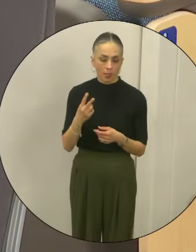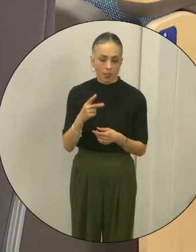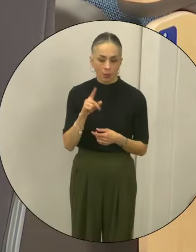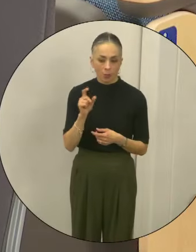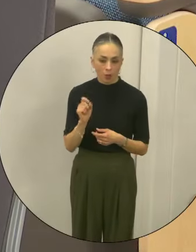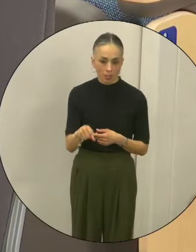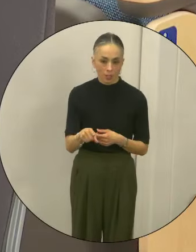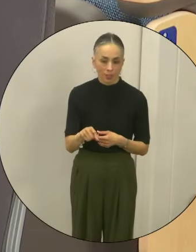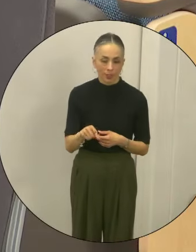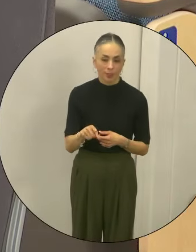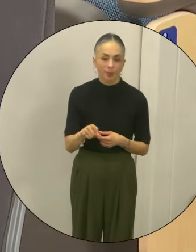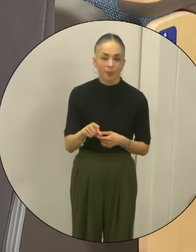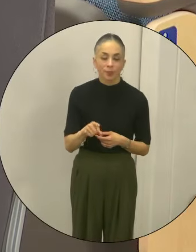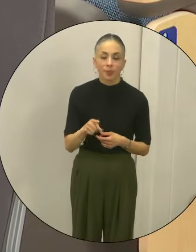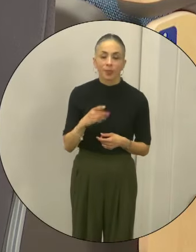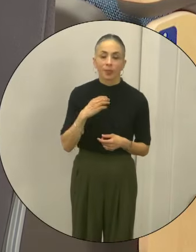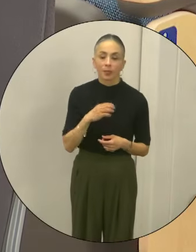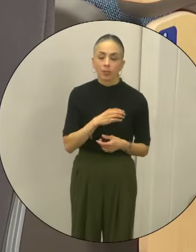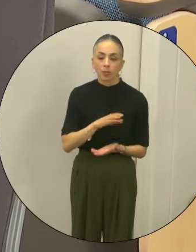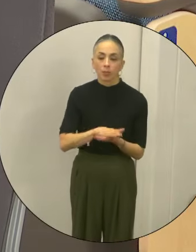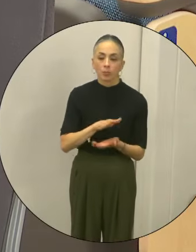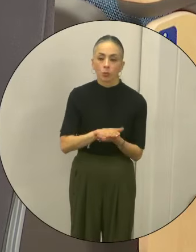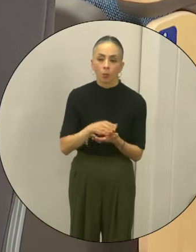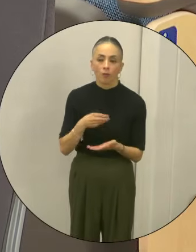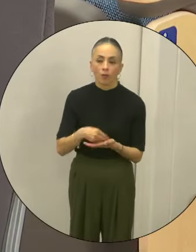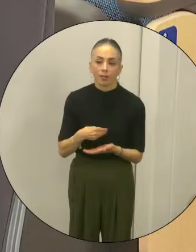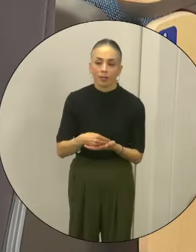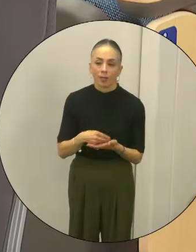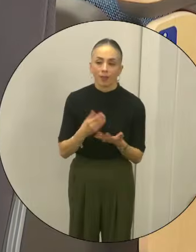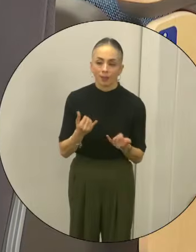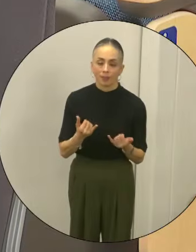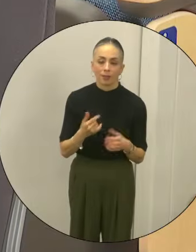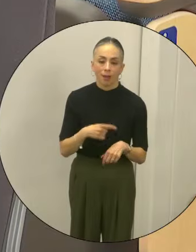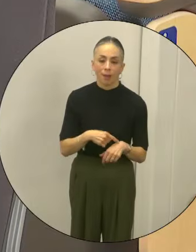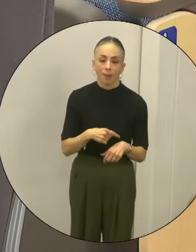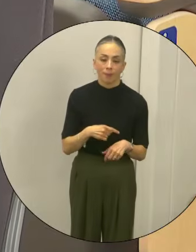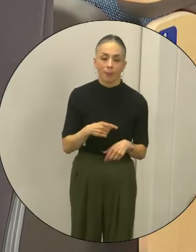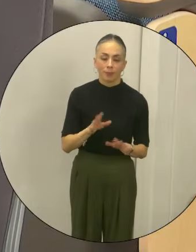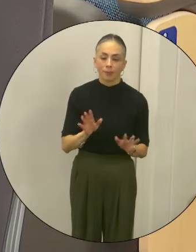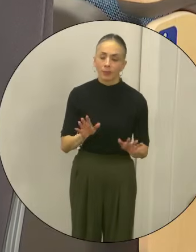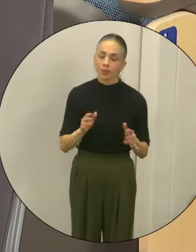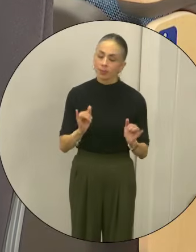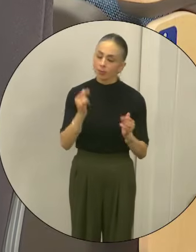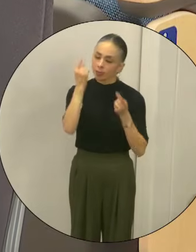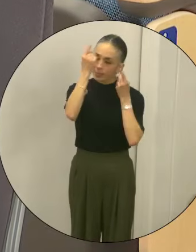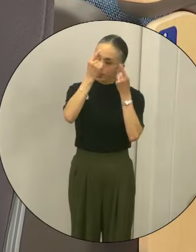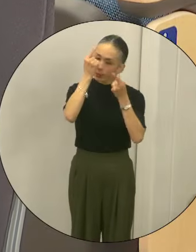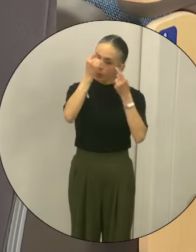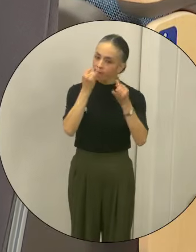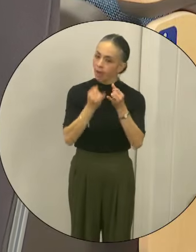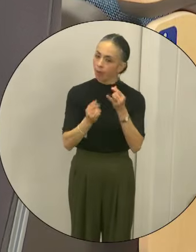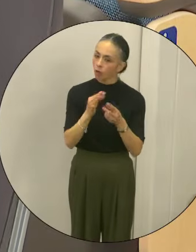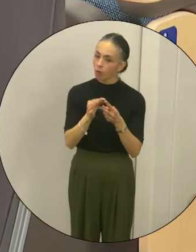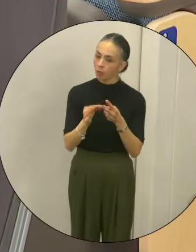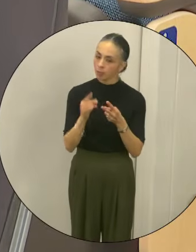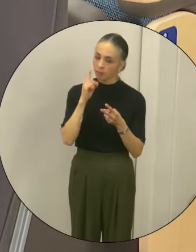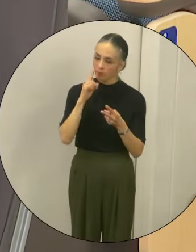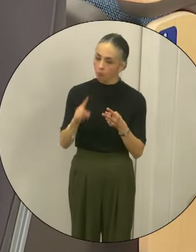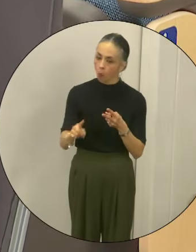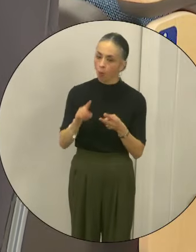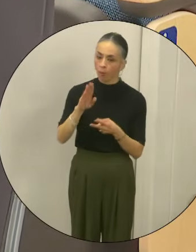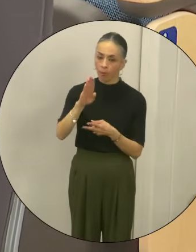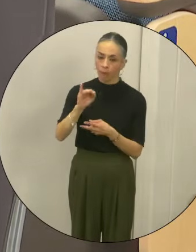question, the Commission on School Funding at this time is still considering final options for its